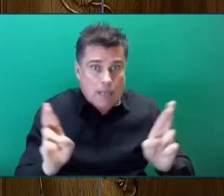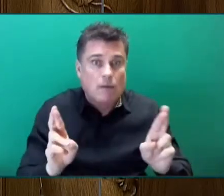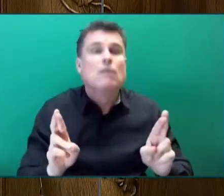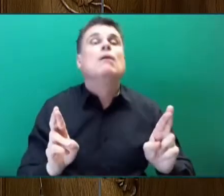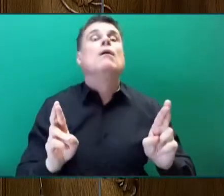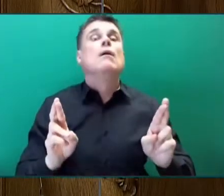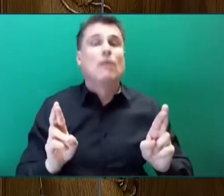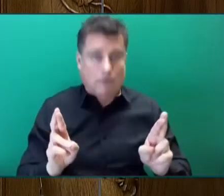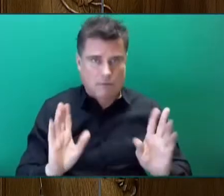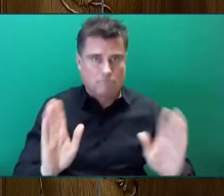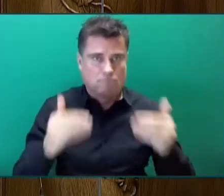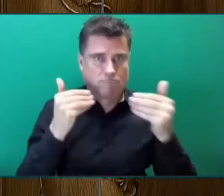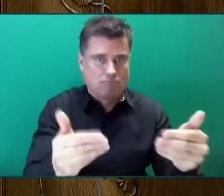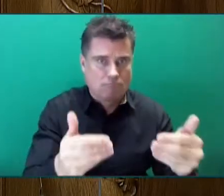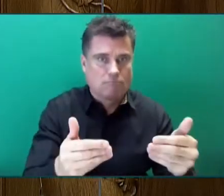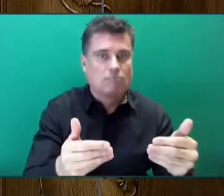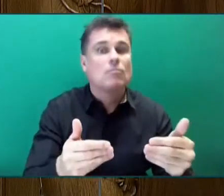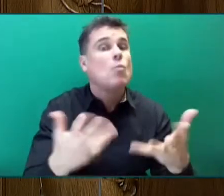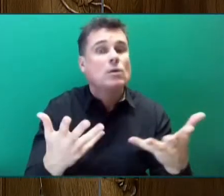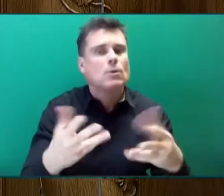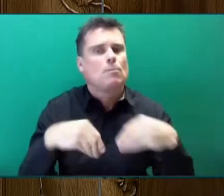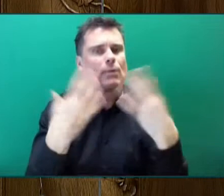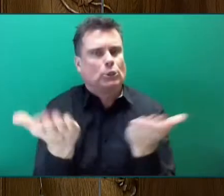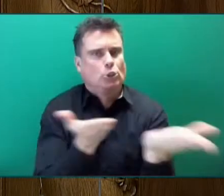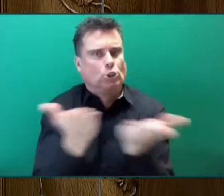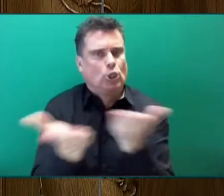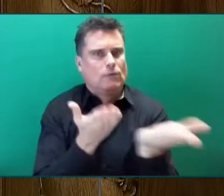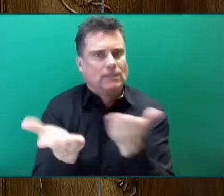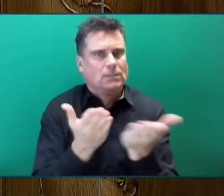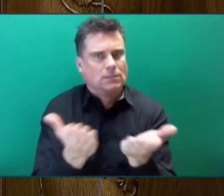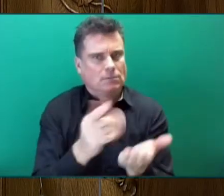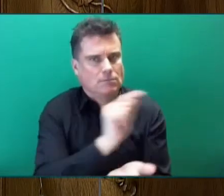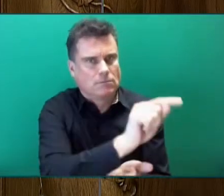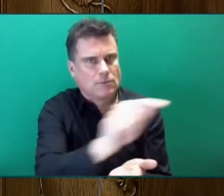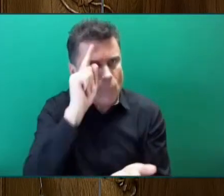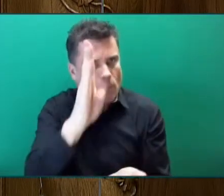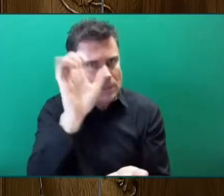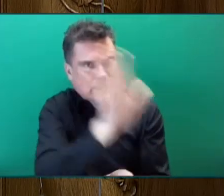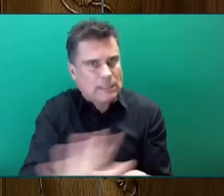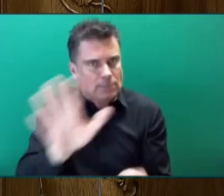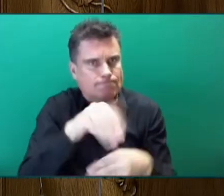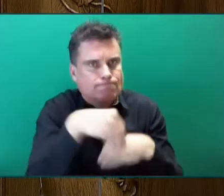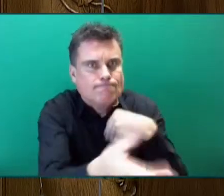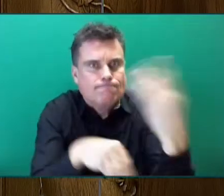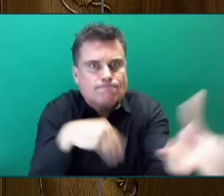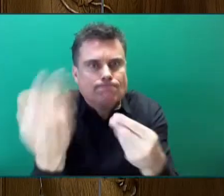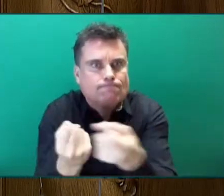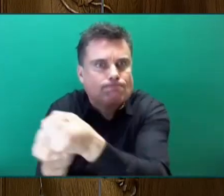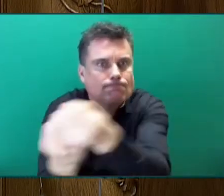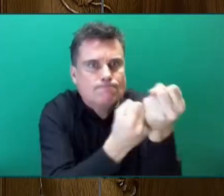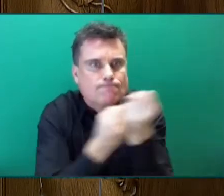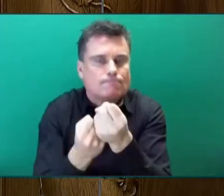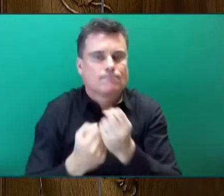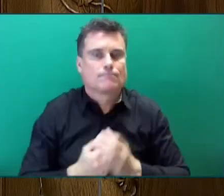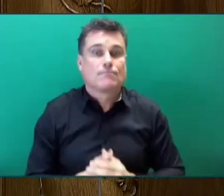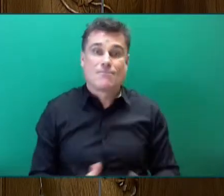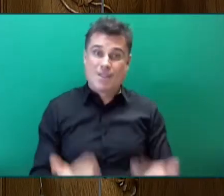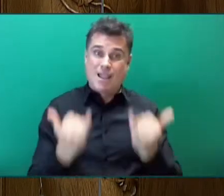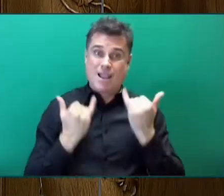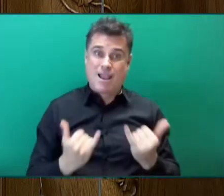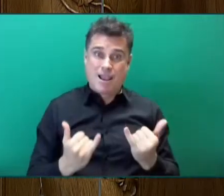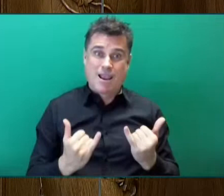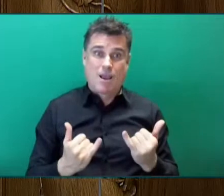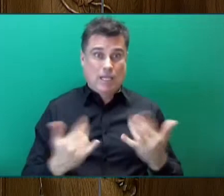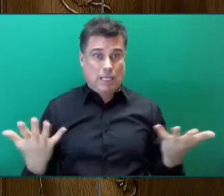Never more so than in a moment like this. To the members of the legislature, may your commitment to the well-being of all British